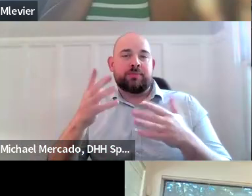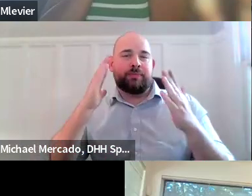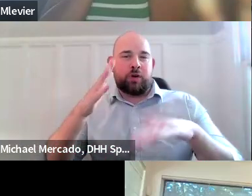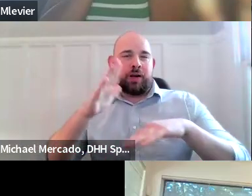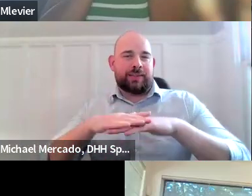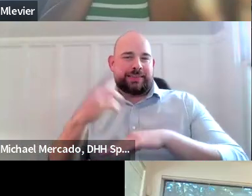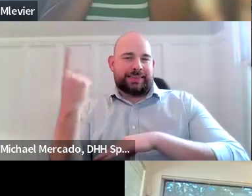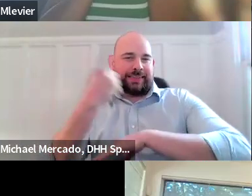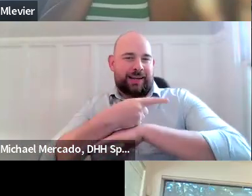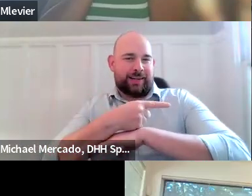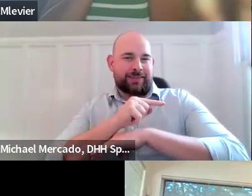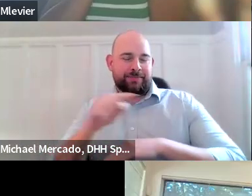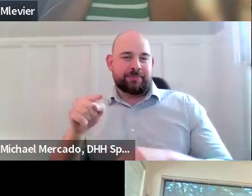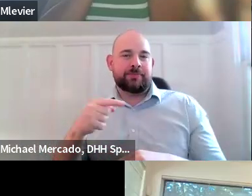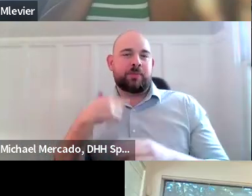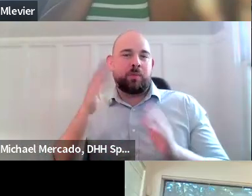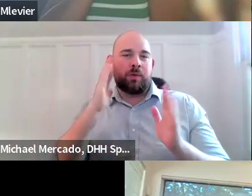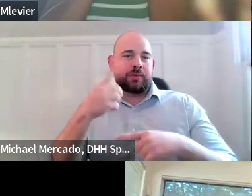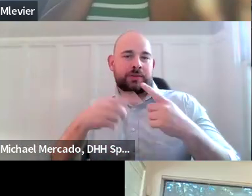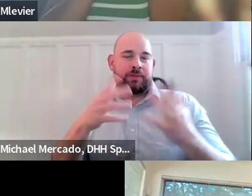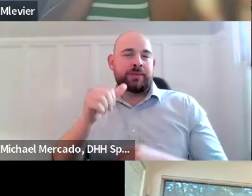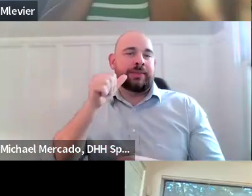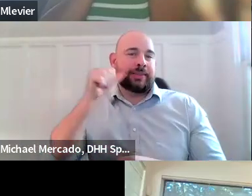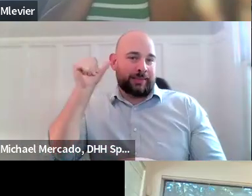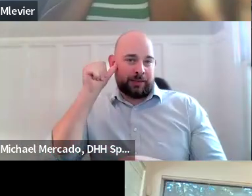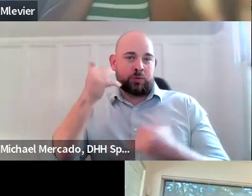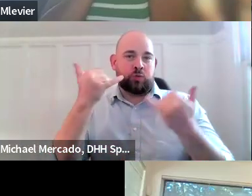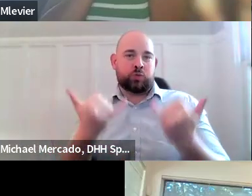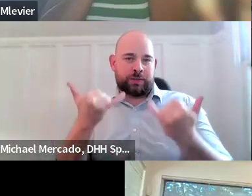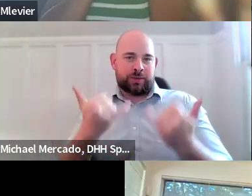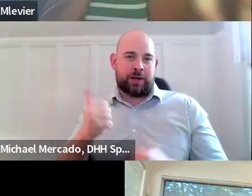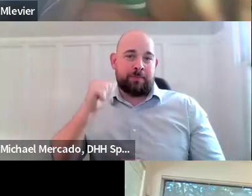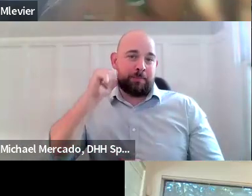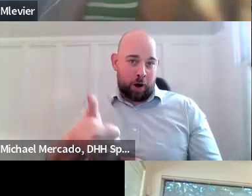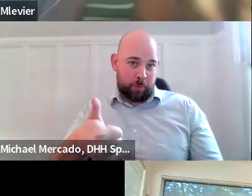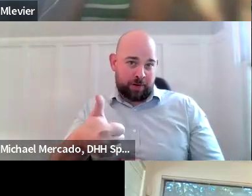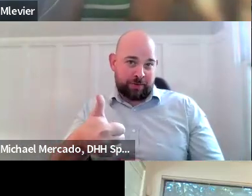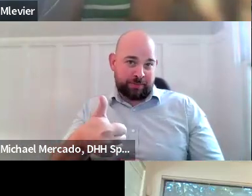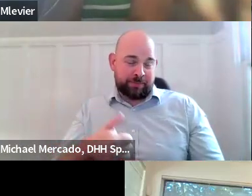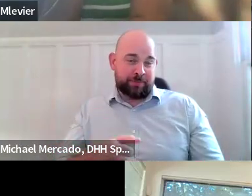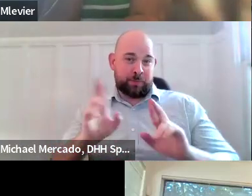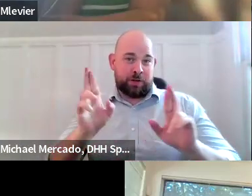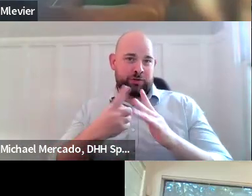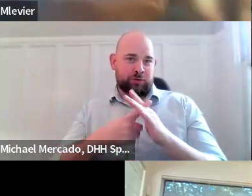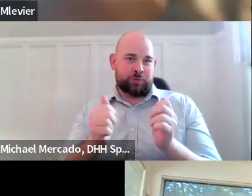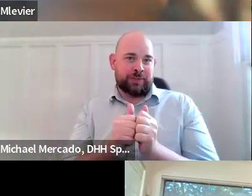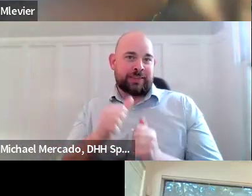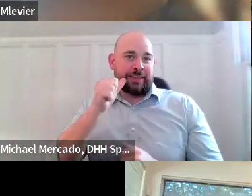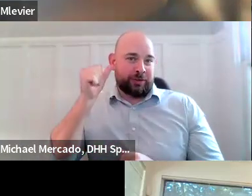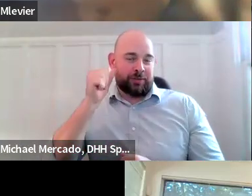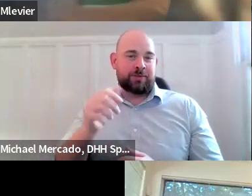So our signs of the week, we're going to focus on some days. It'll be yesterday, today,